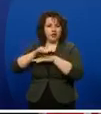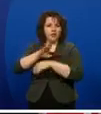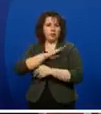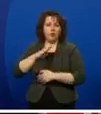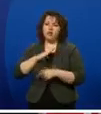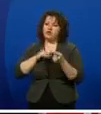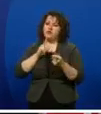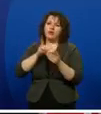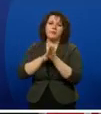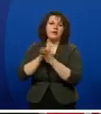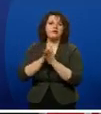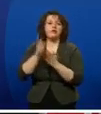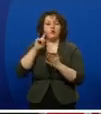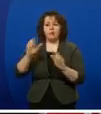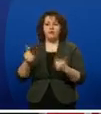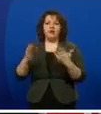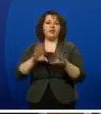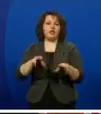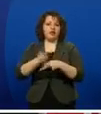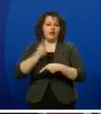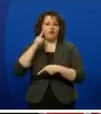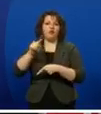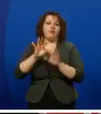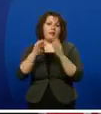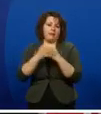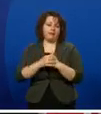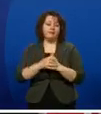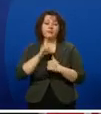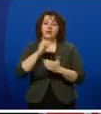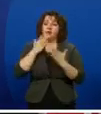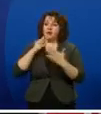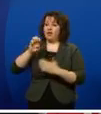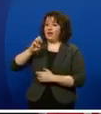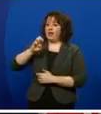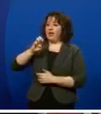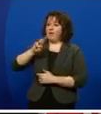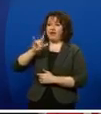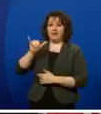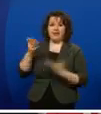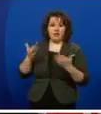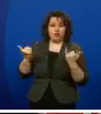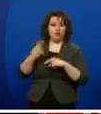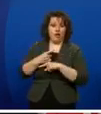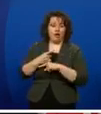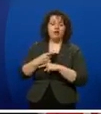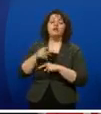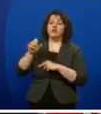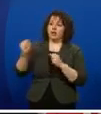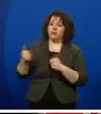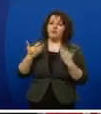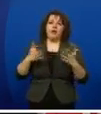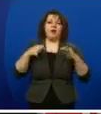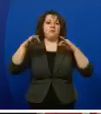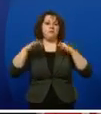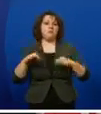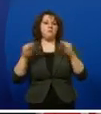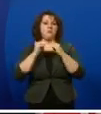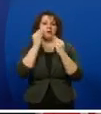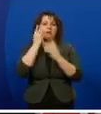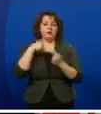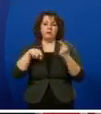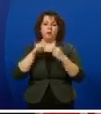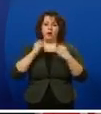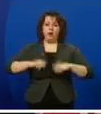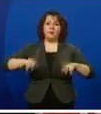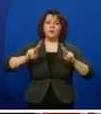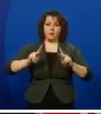child care for hardworking families. I'm really grateful that Emily is here with me today to provide some additional information about the